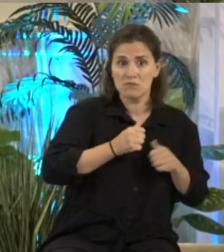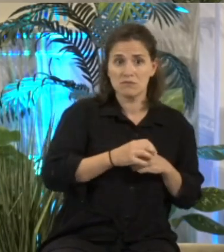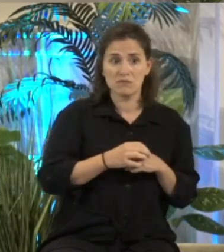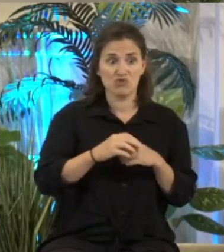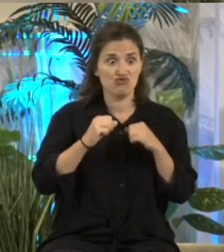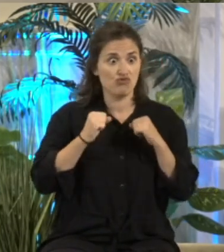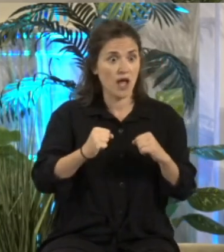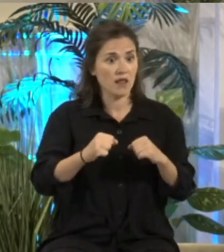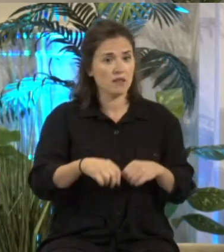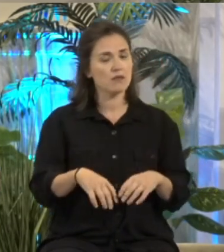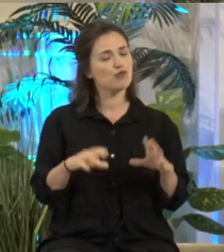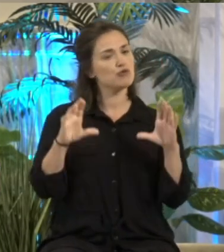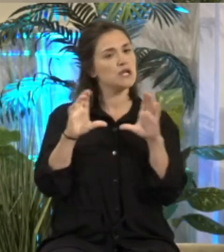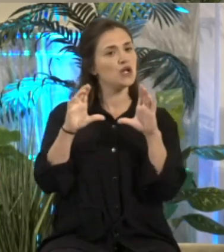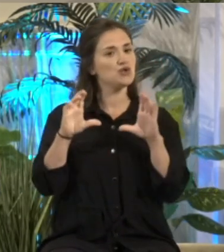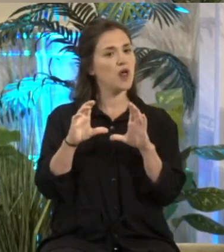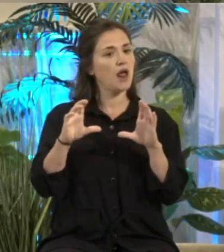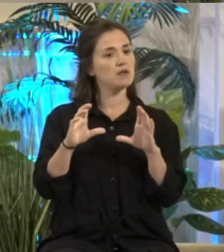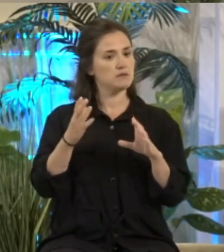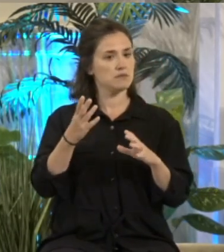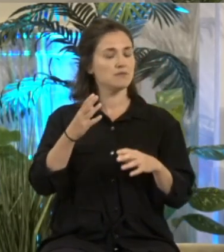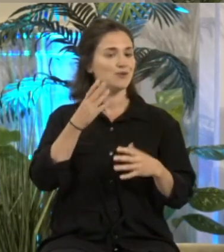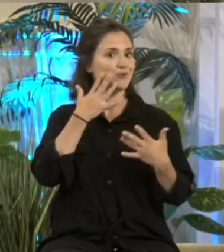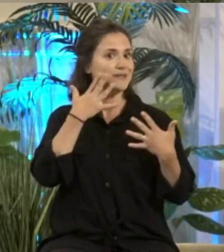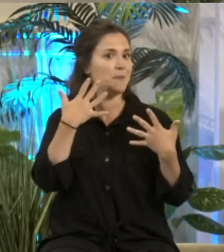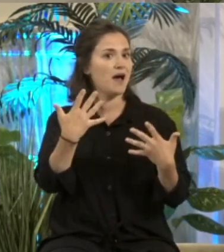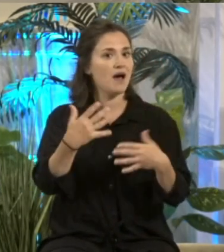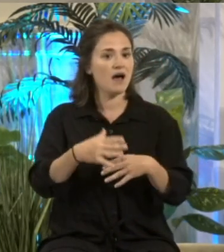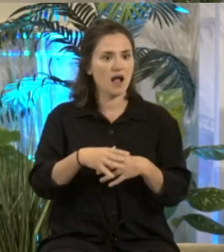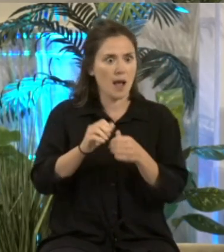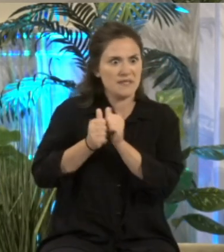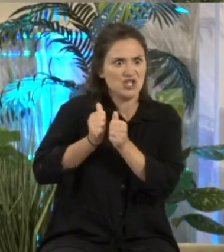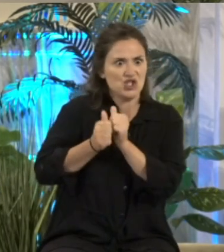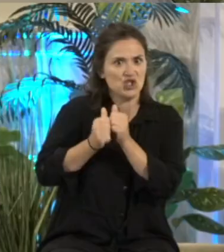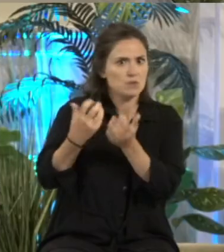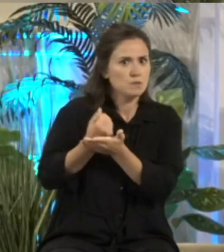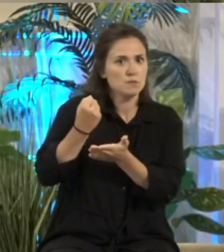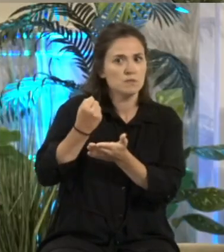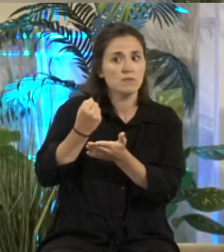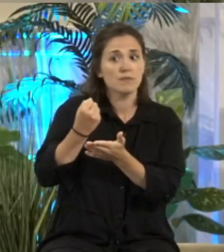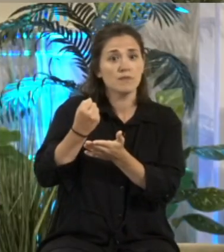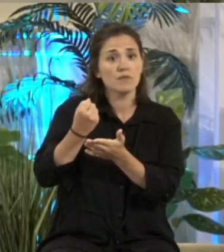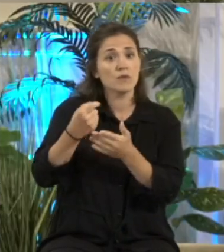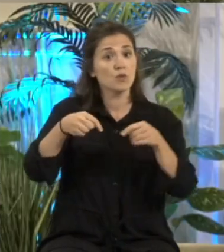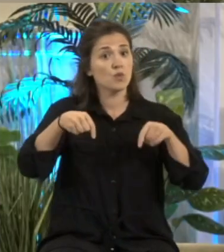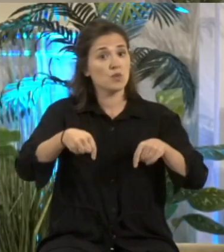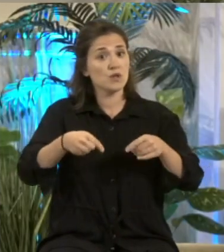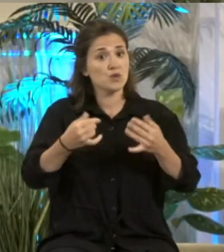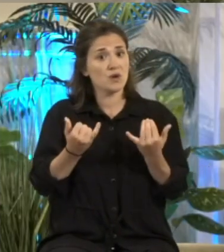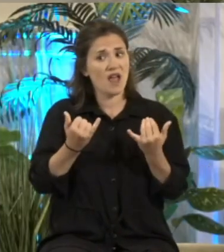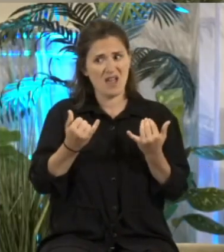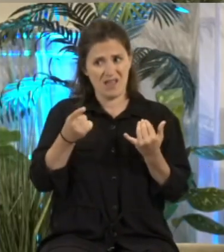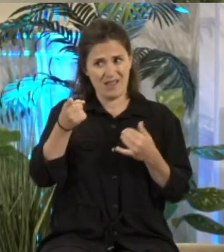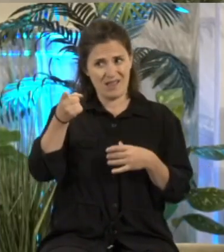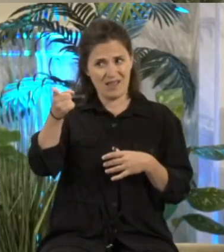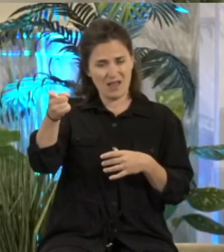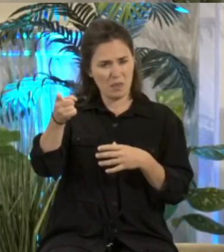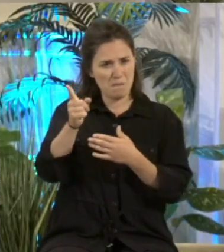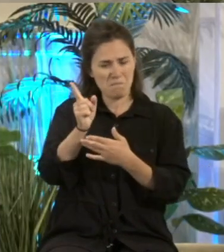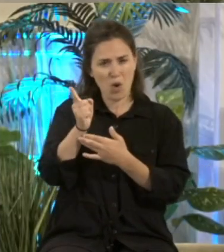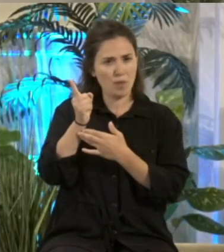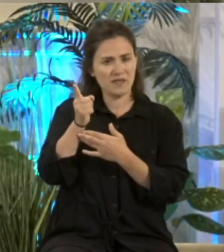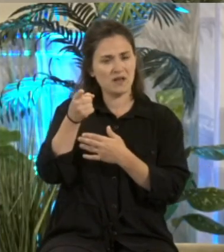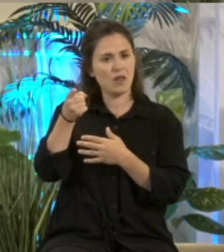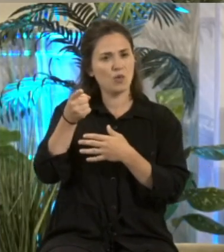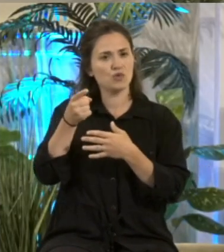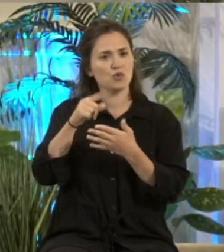with charisma, with competition. But today, as we honor this threshold moment in the lives